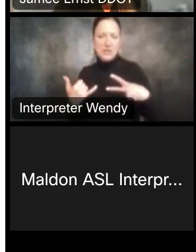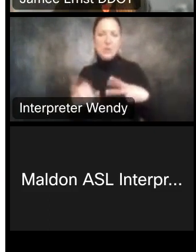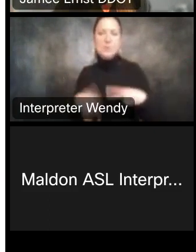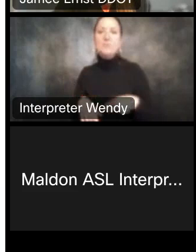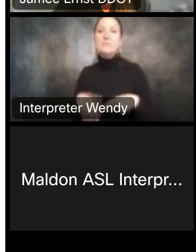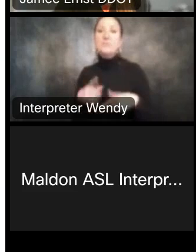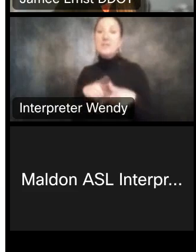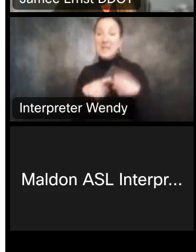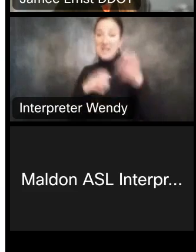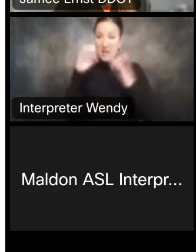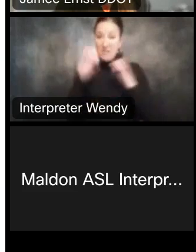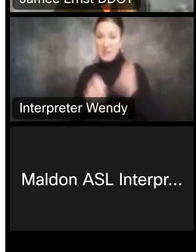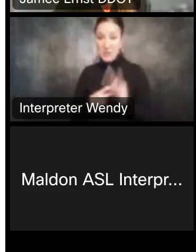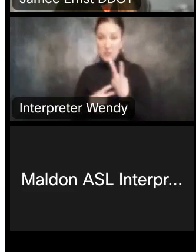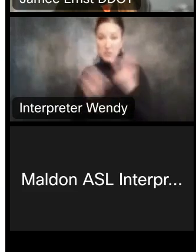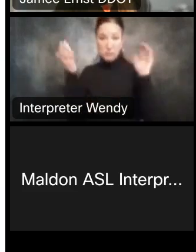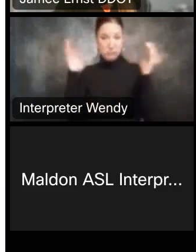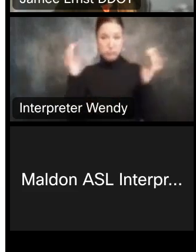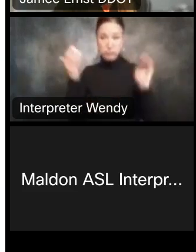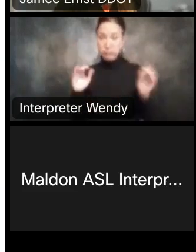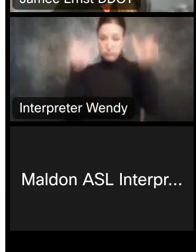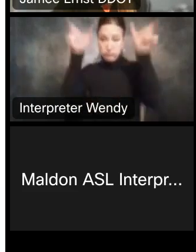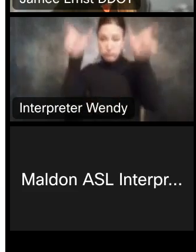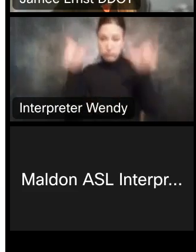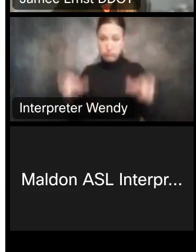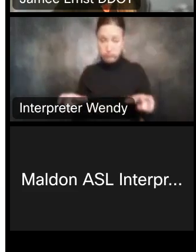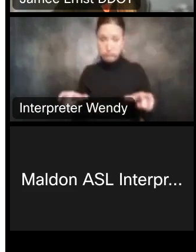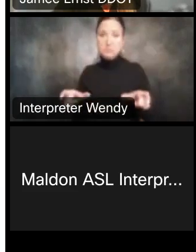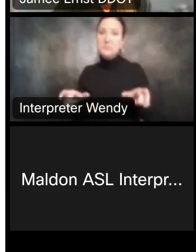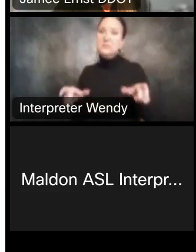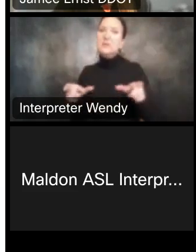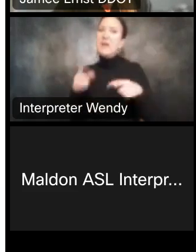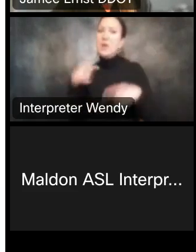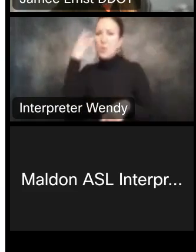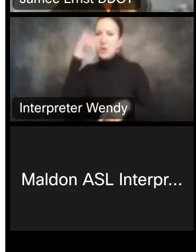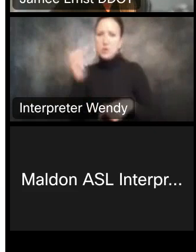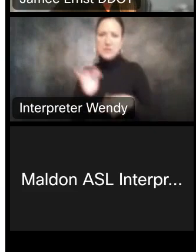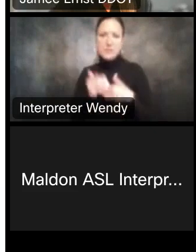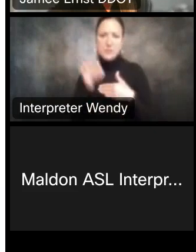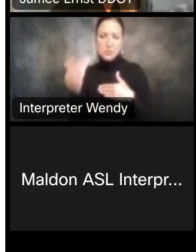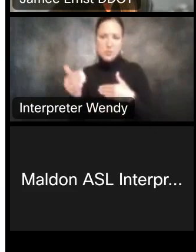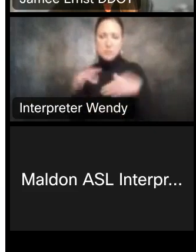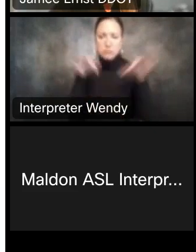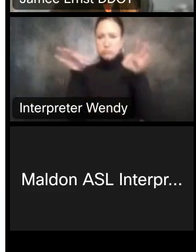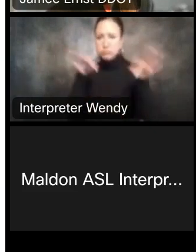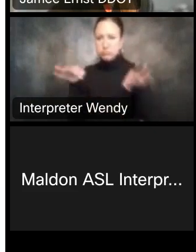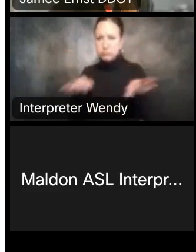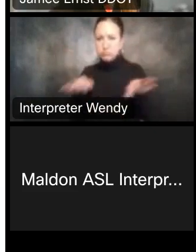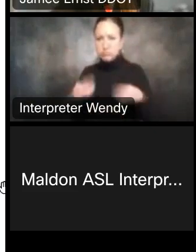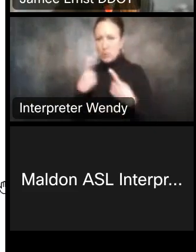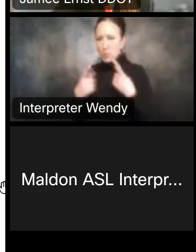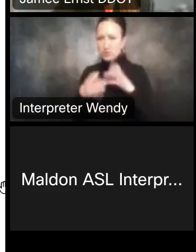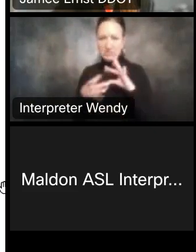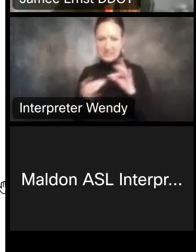then evaluate both of those alternatives side by side. I'll go through next steps of the project, and then we'll get into questions and